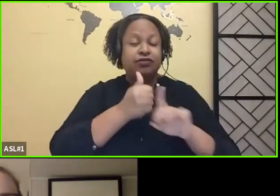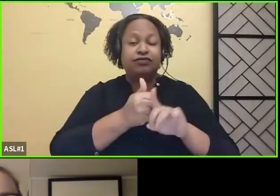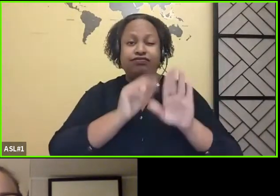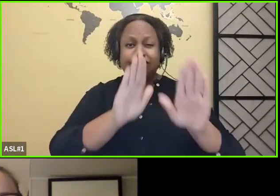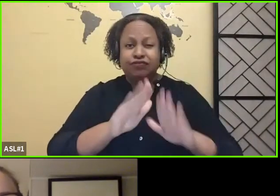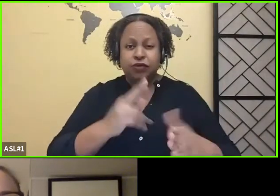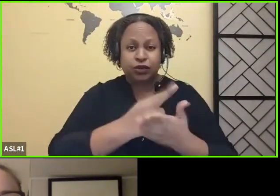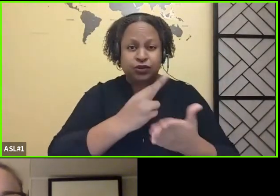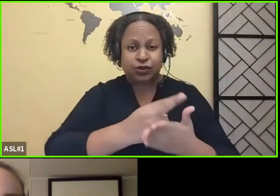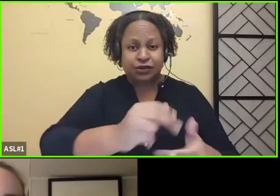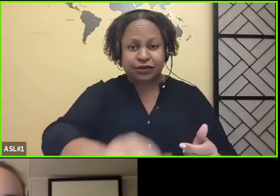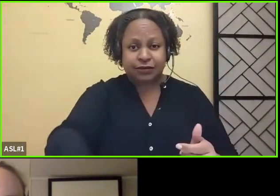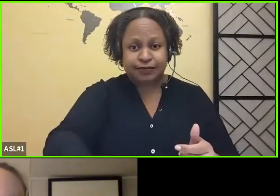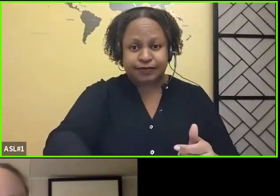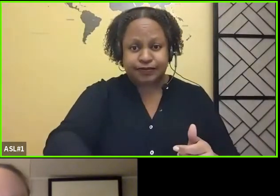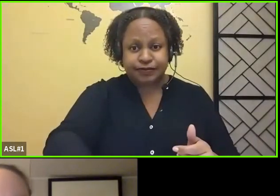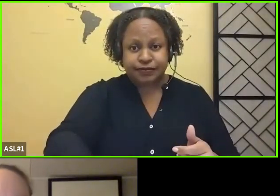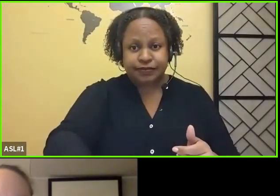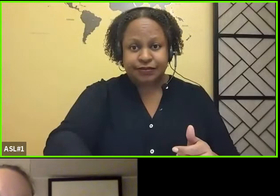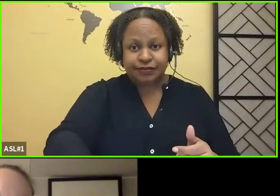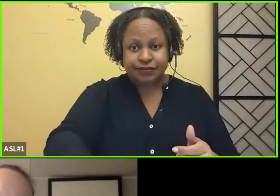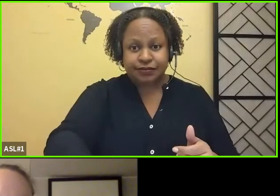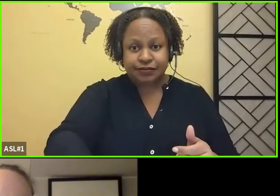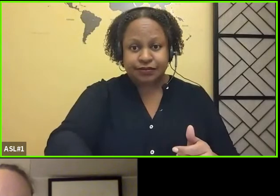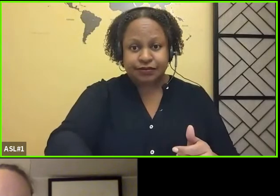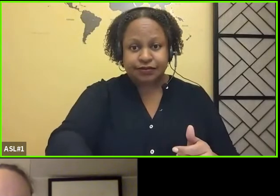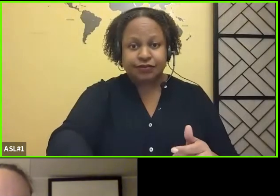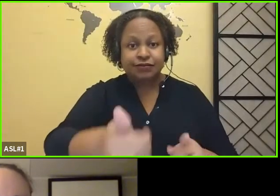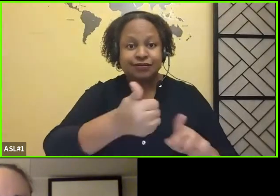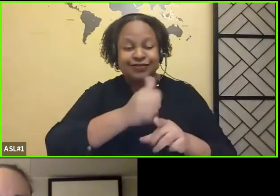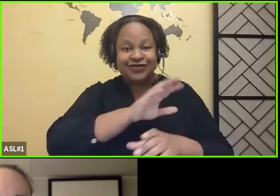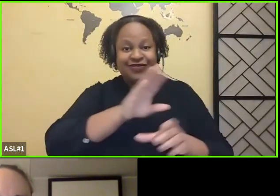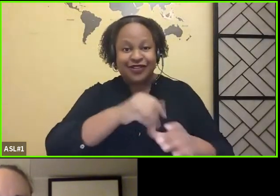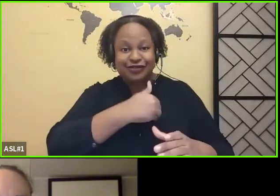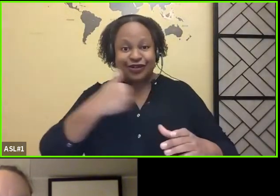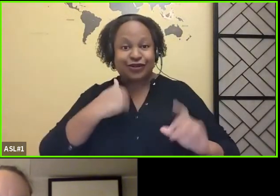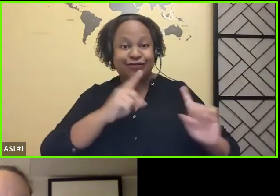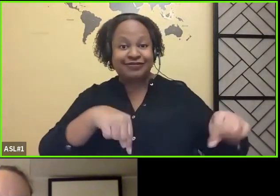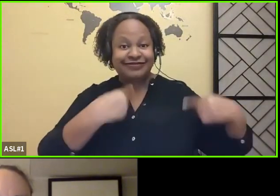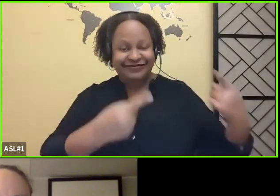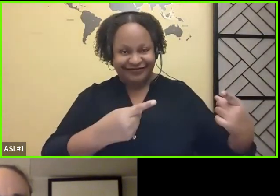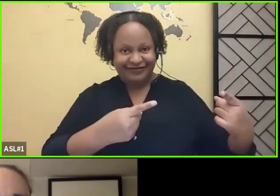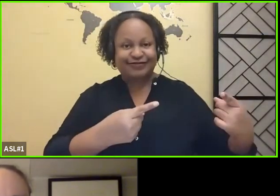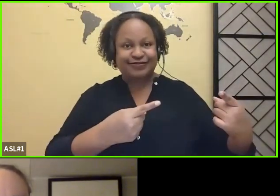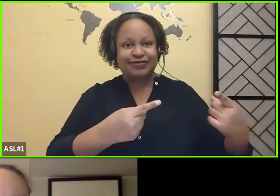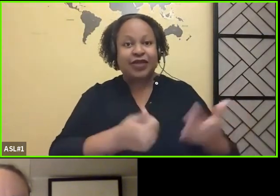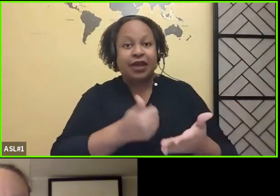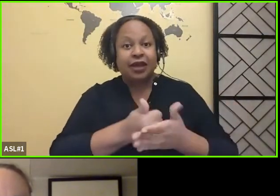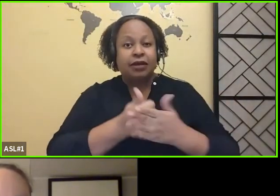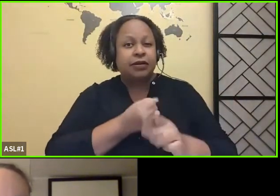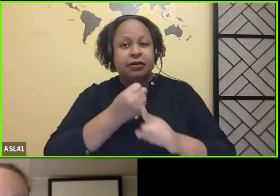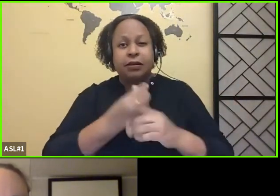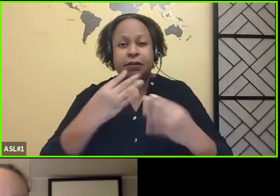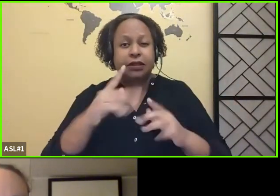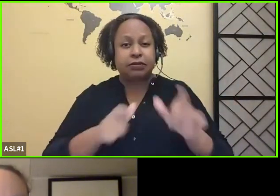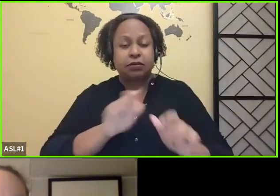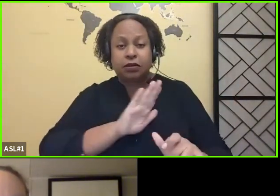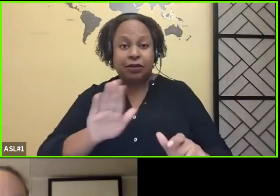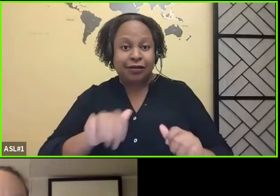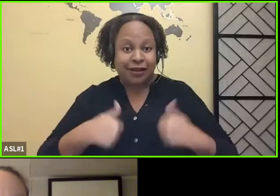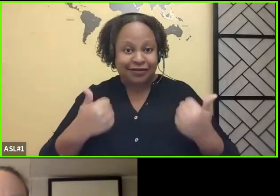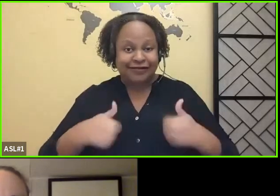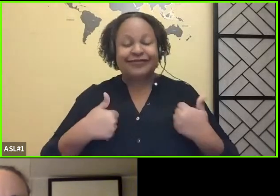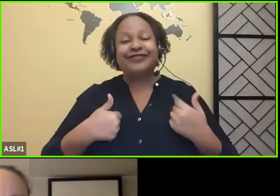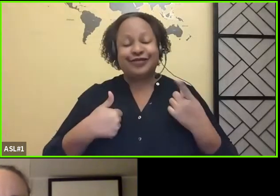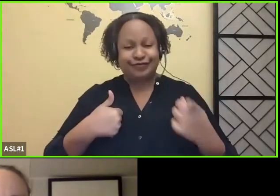resource, but presence in the Toronto landscape, who has shaped so many people's lives and